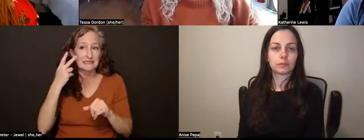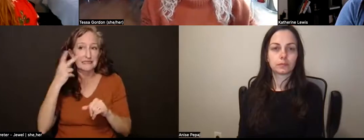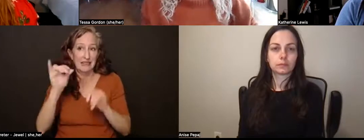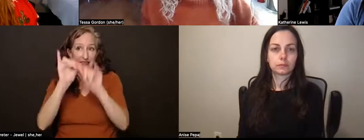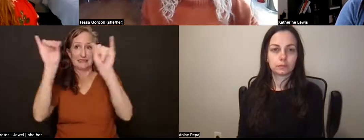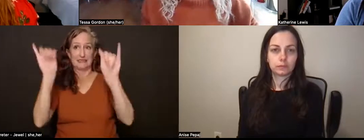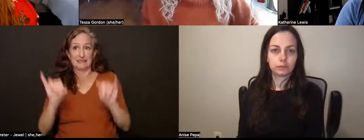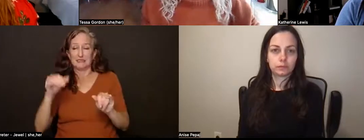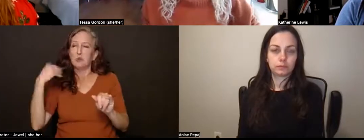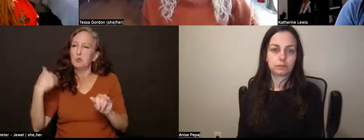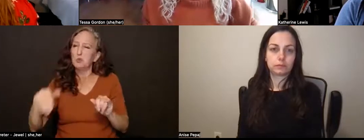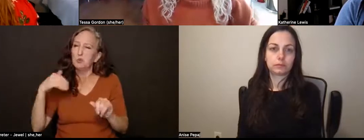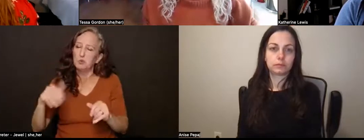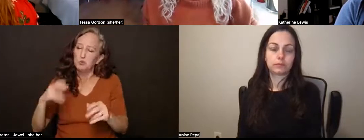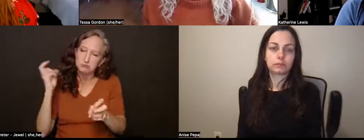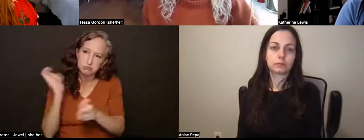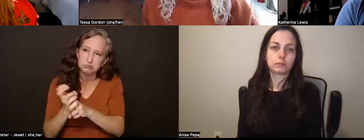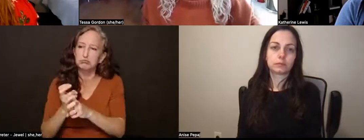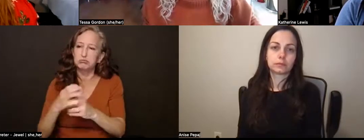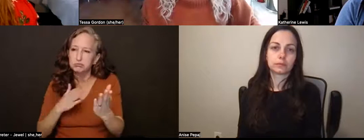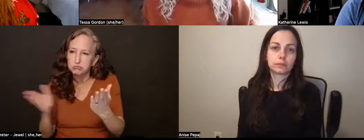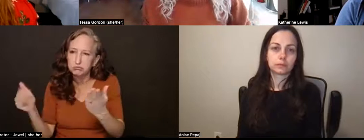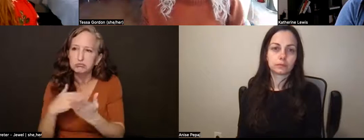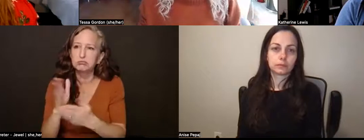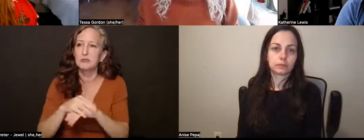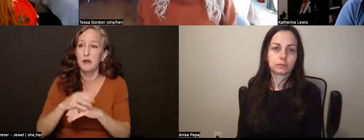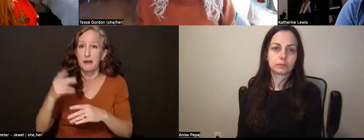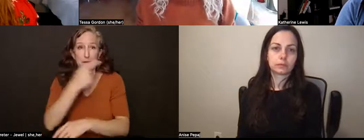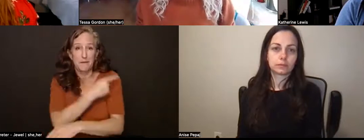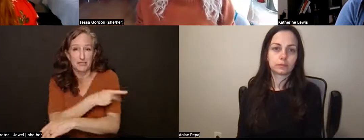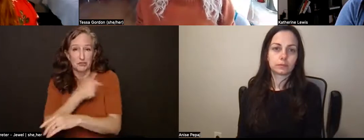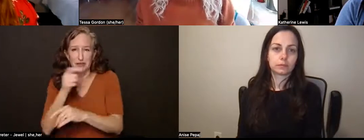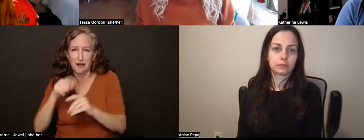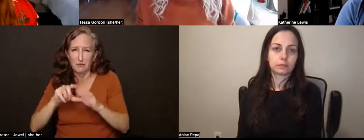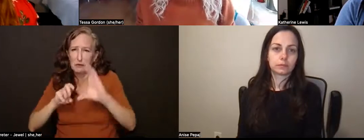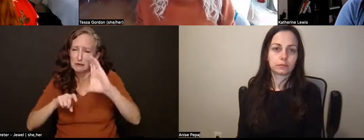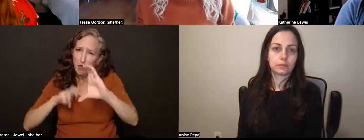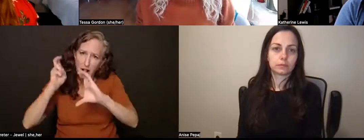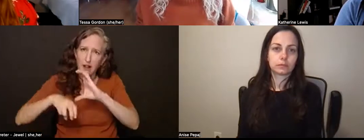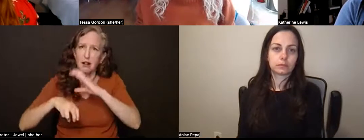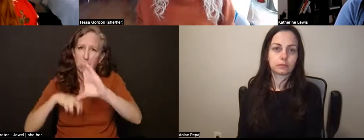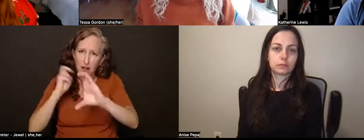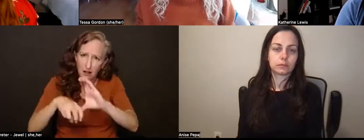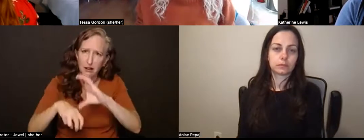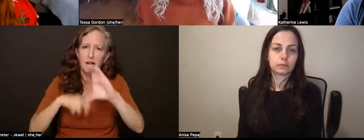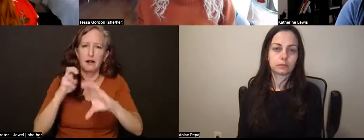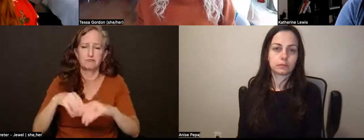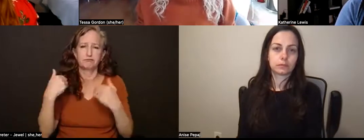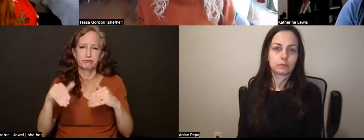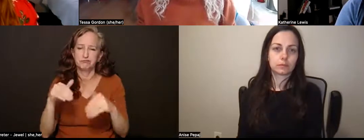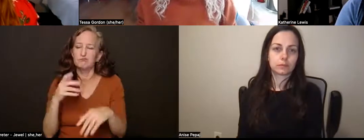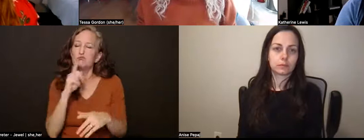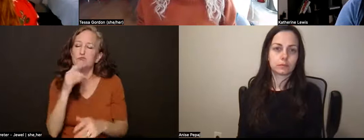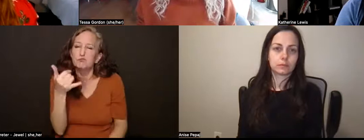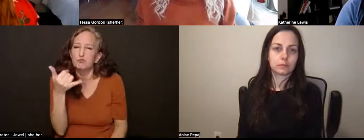very difficult to navigate. There's lots of hoops that patients have to go through. It's absolutely, you know, it's just